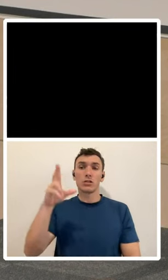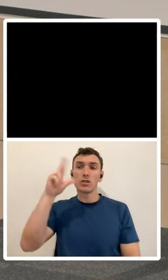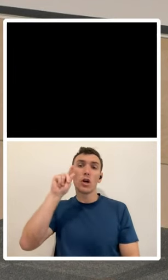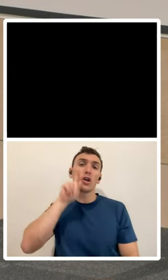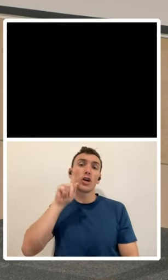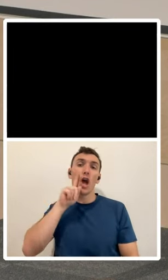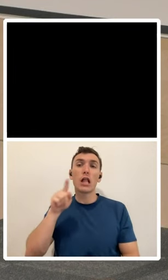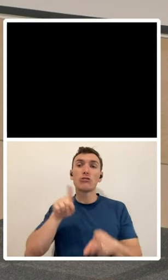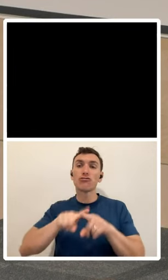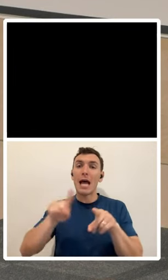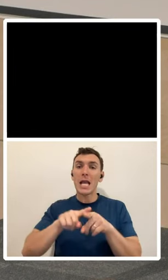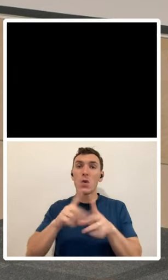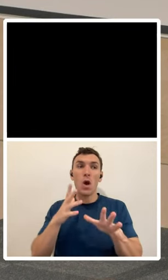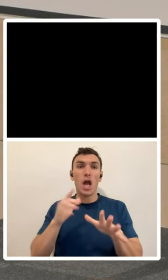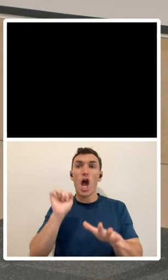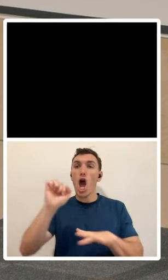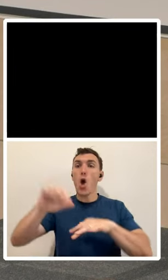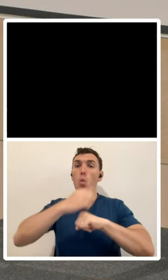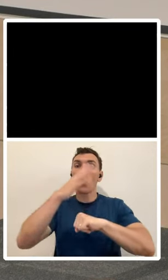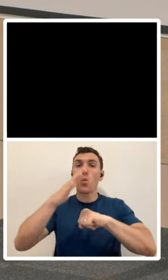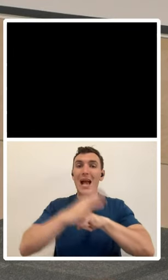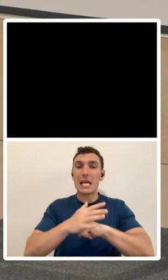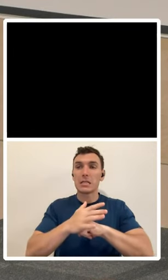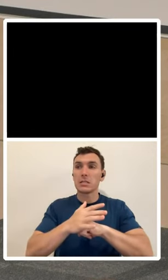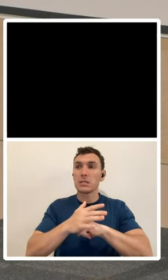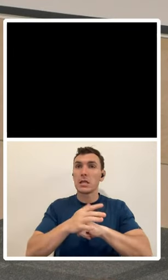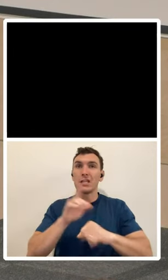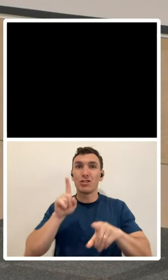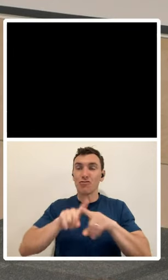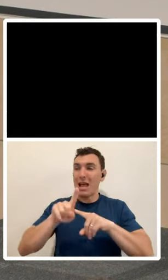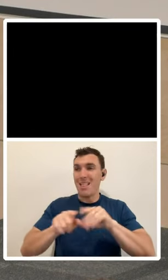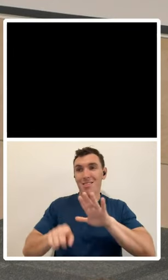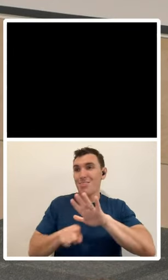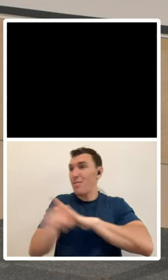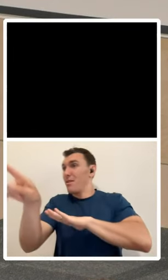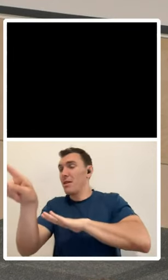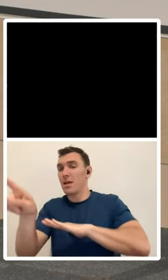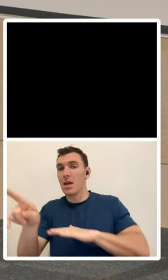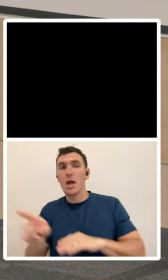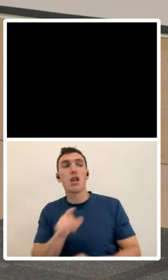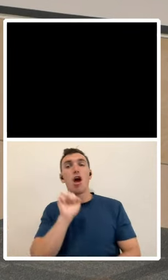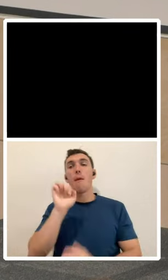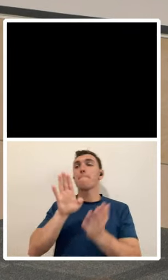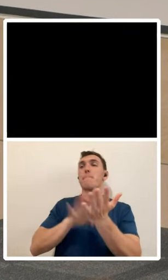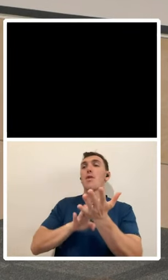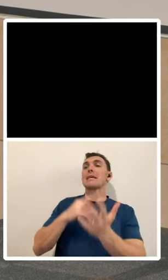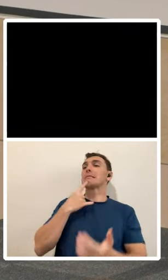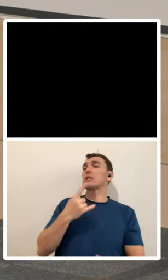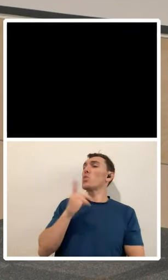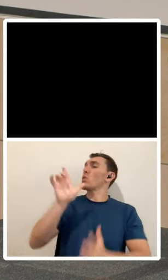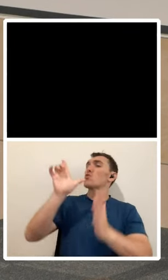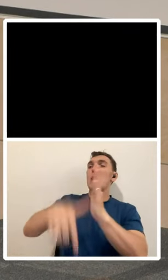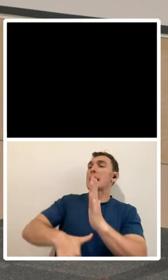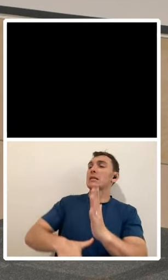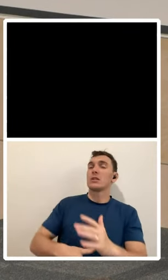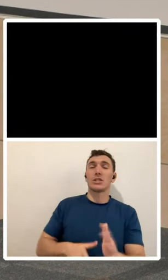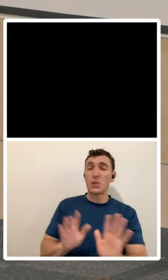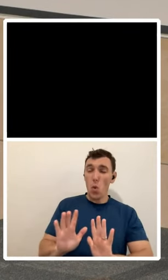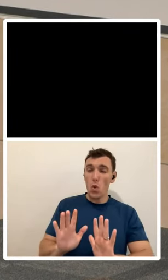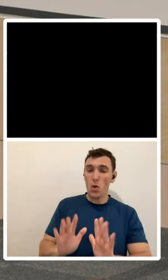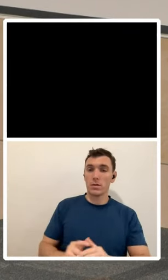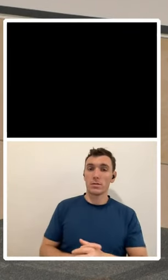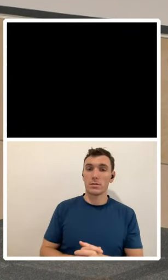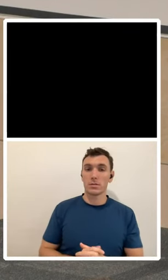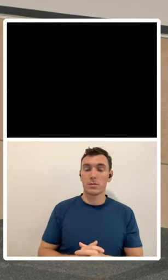for me. And I think that there's this big split between, like, me and Caleb in the book. Caleb is the man who left, but he couldn't leave.